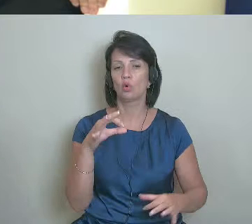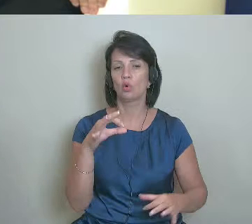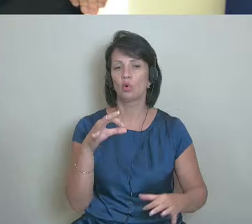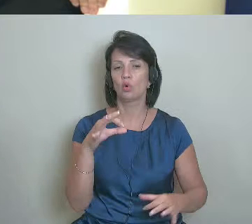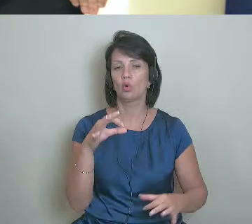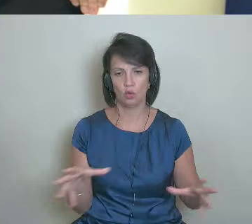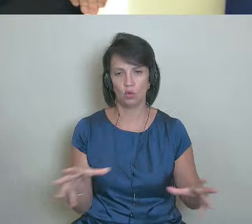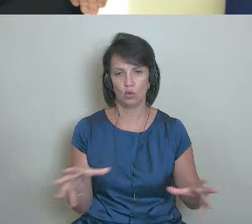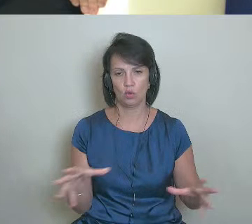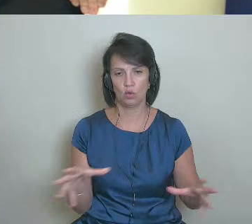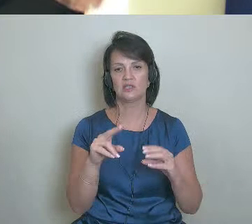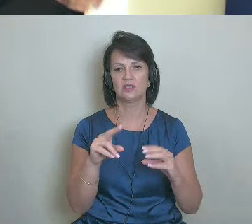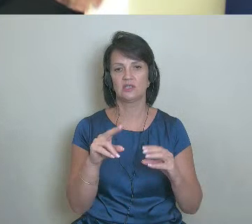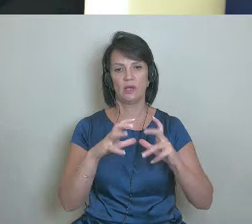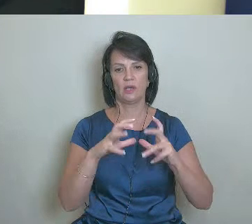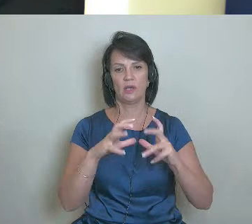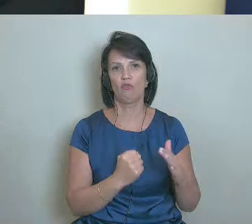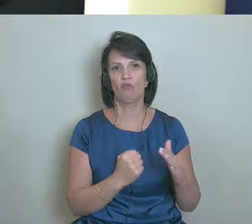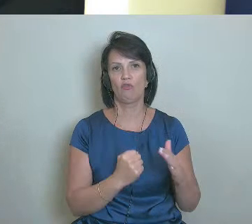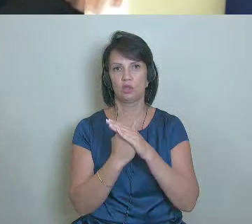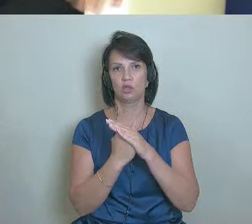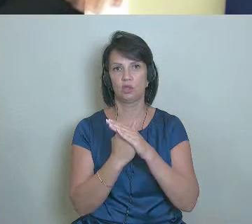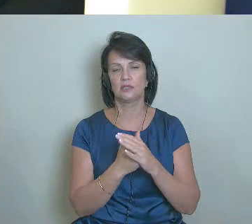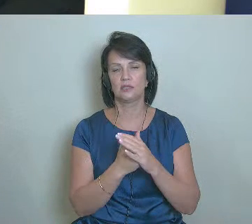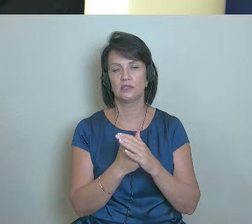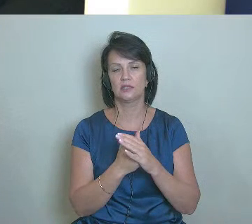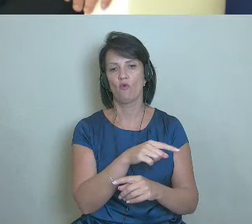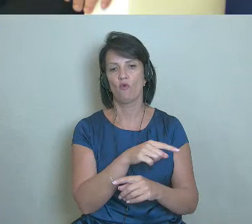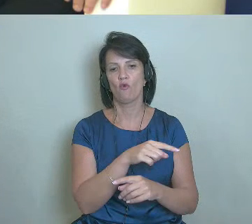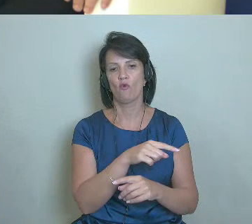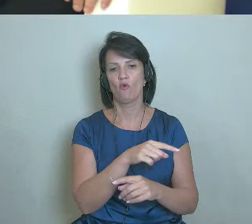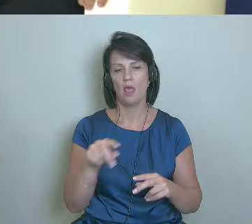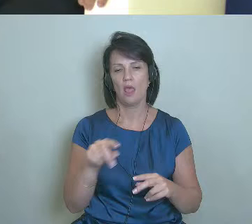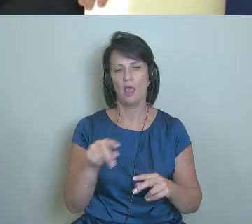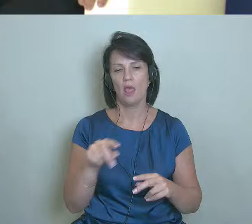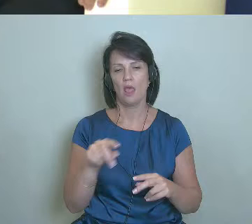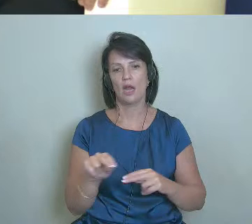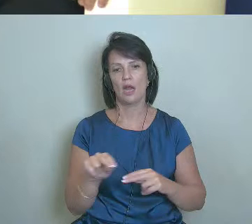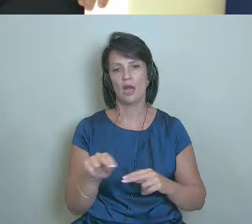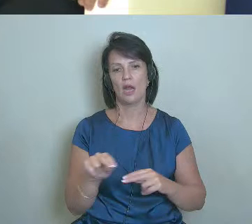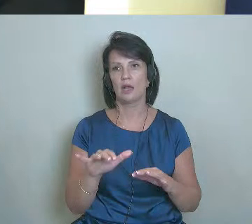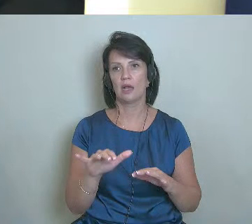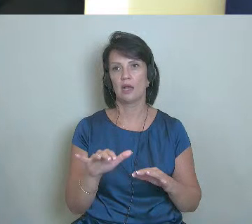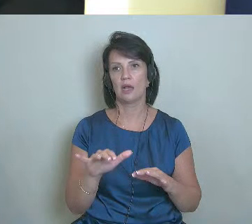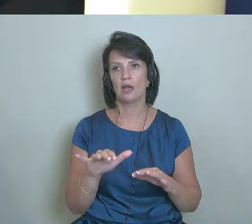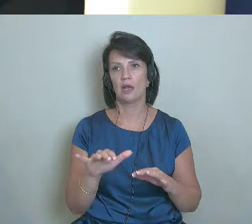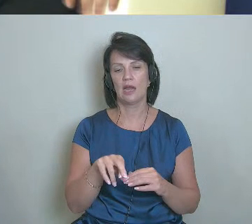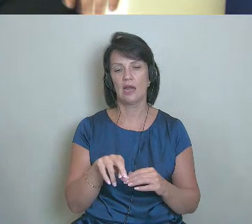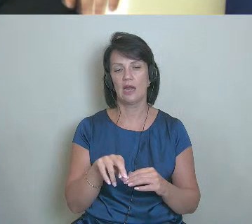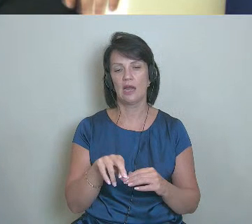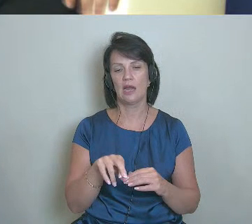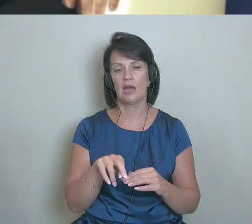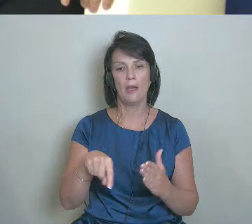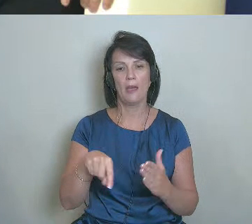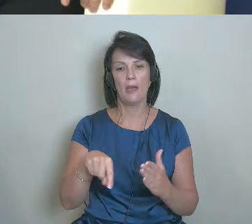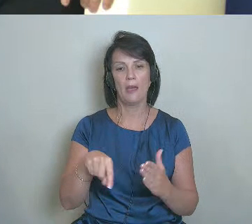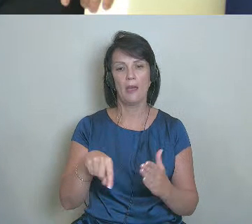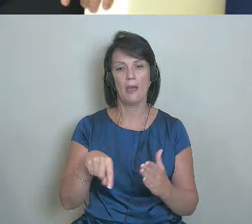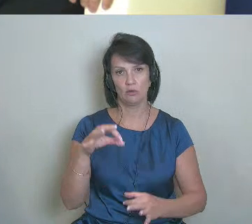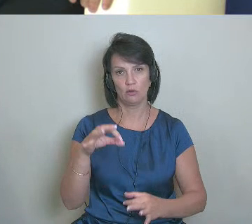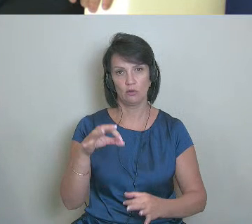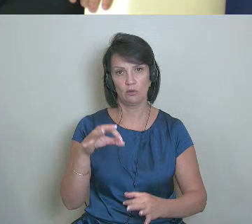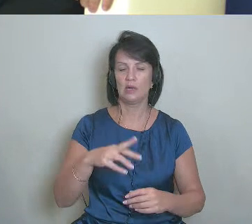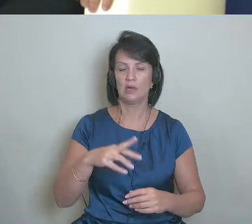working hard on that. Jointly with the IFAS, they already organized a series of trainings for the judges